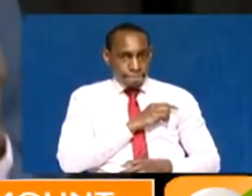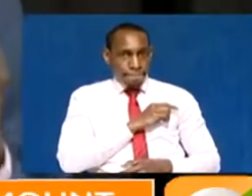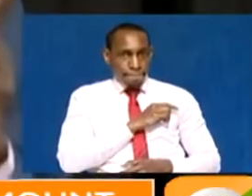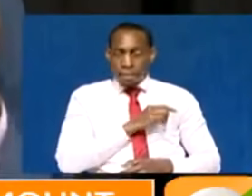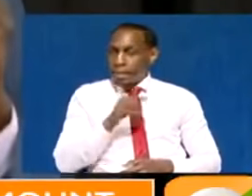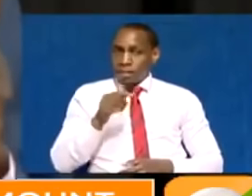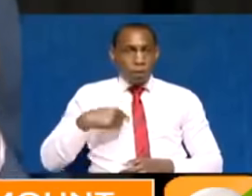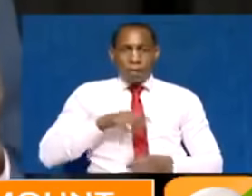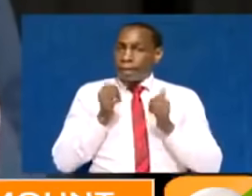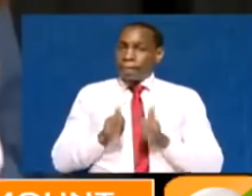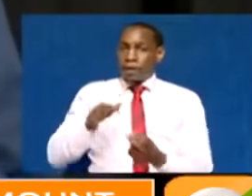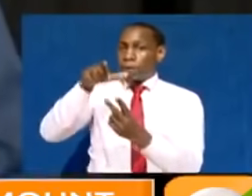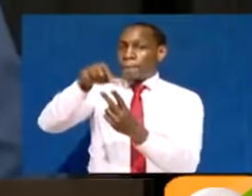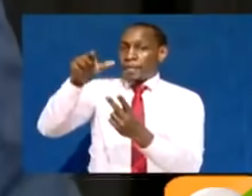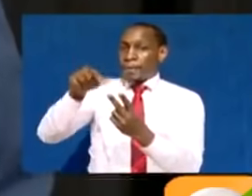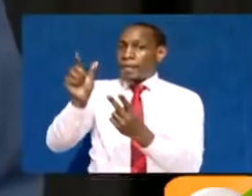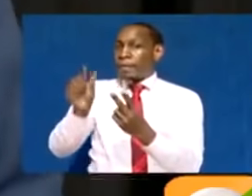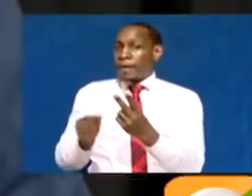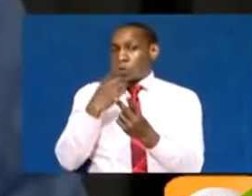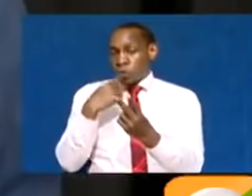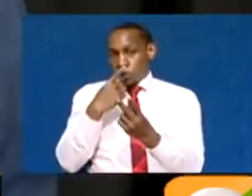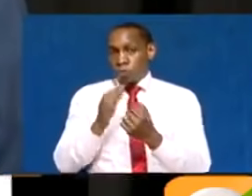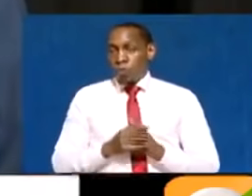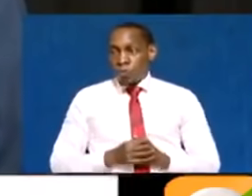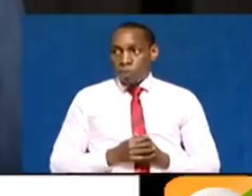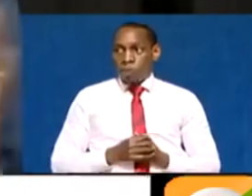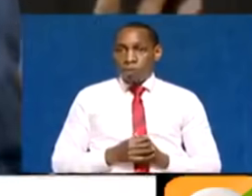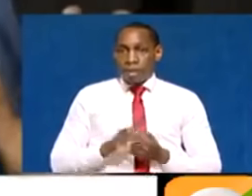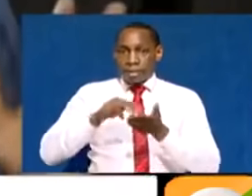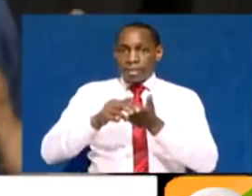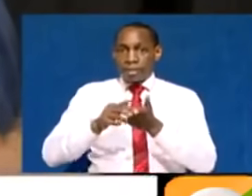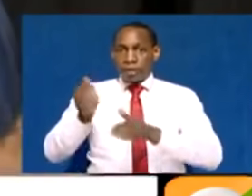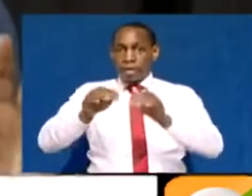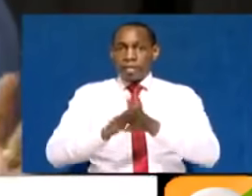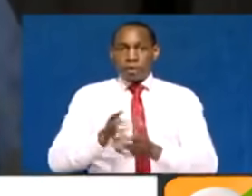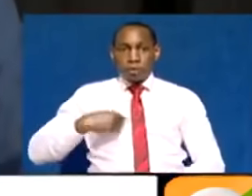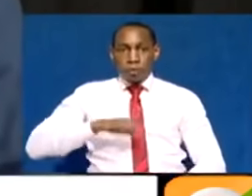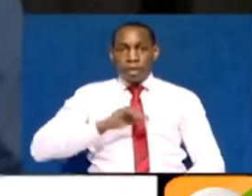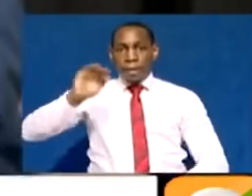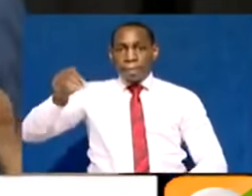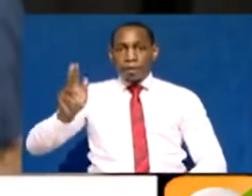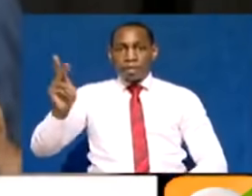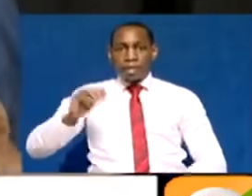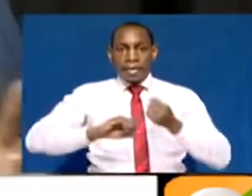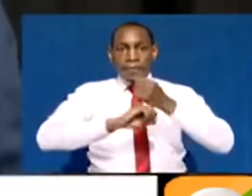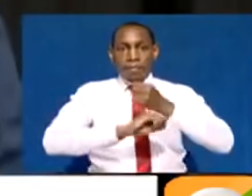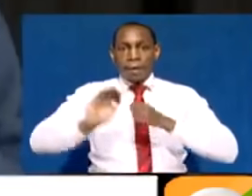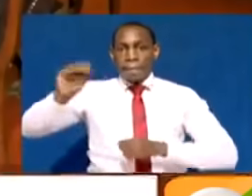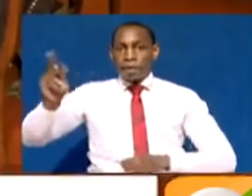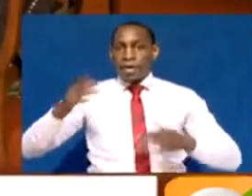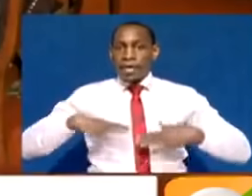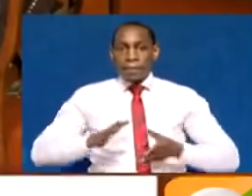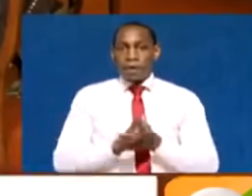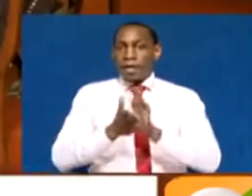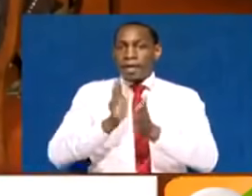We have not yet chosen a preferred candidate. As Mount Kenya Foundation, as Mount Kenya people, we have